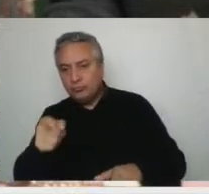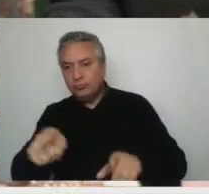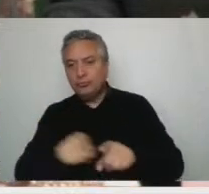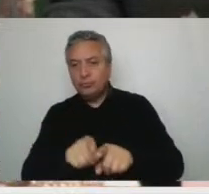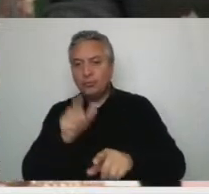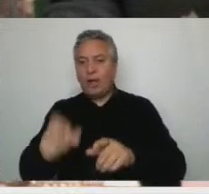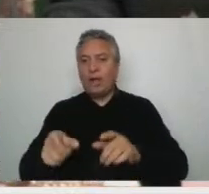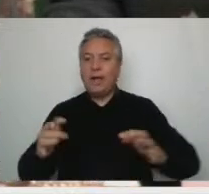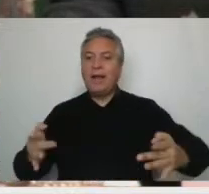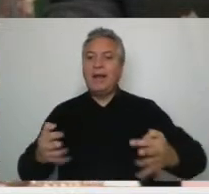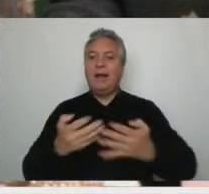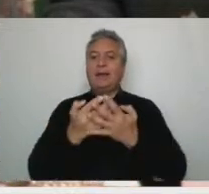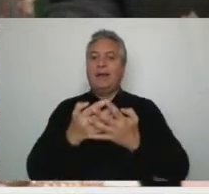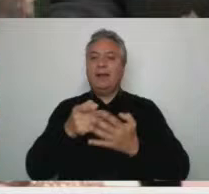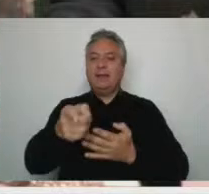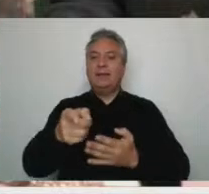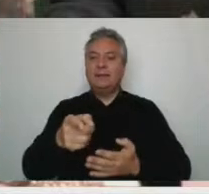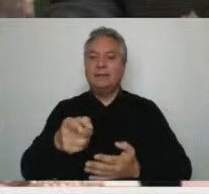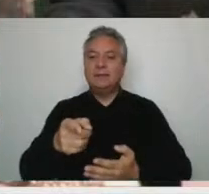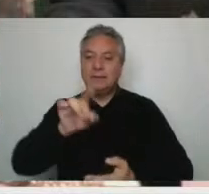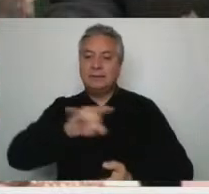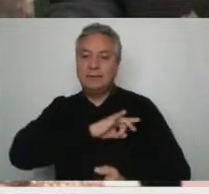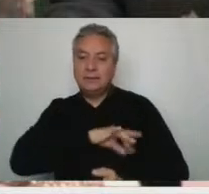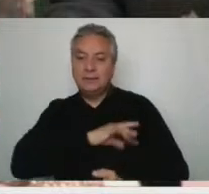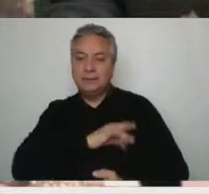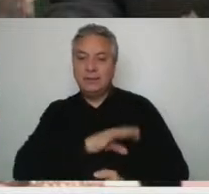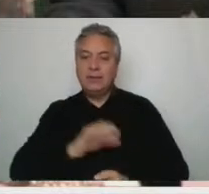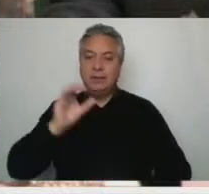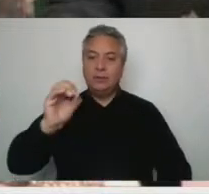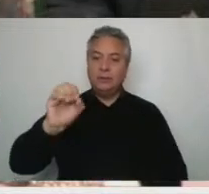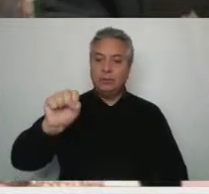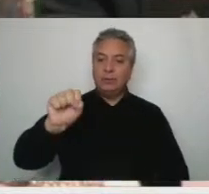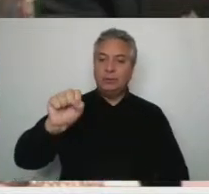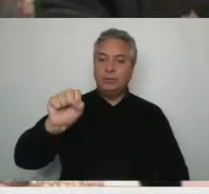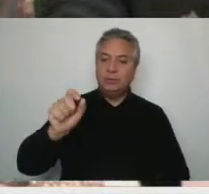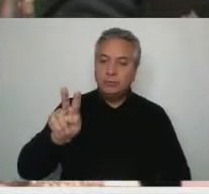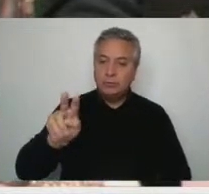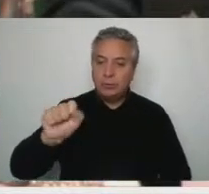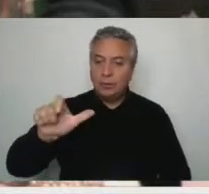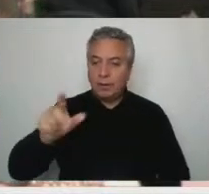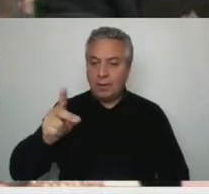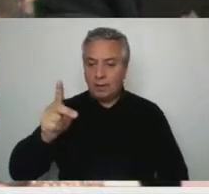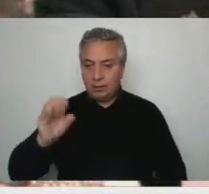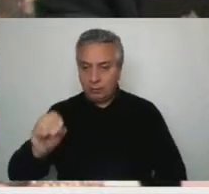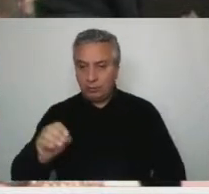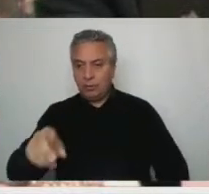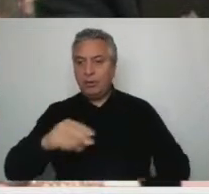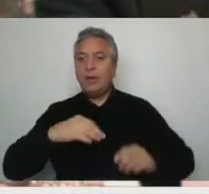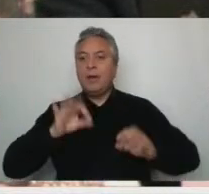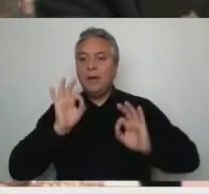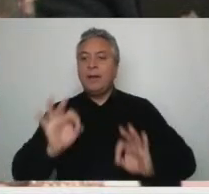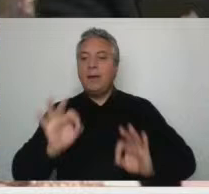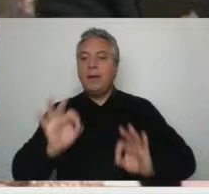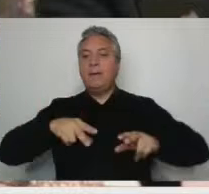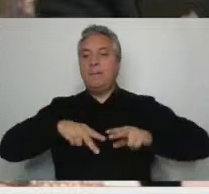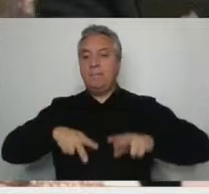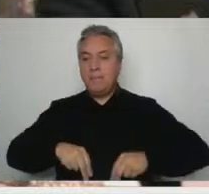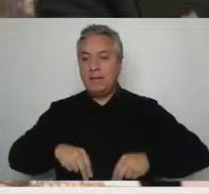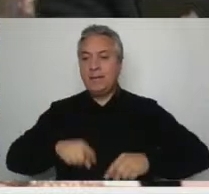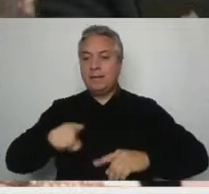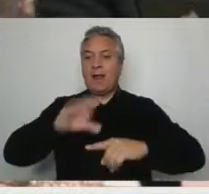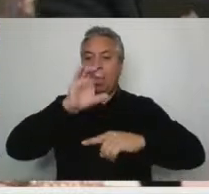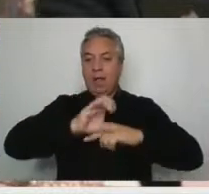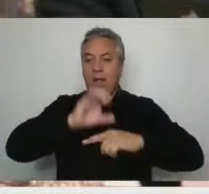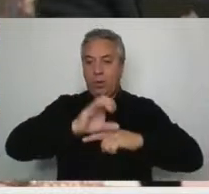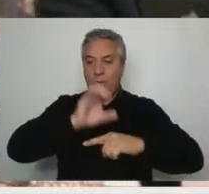or PAHO, from PAHO actually. And we will also have Ms. Saida Rovira from